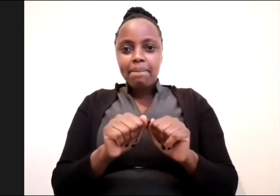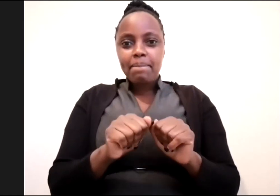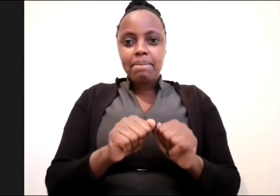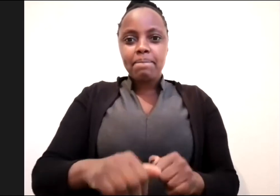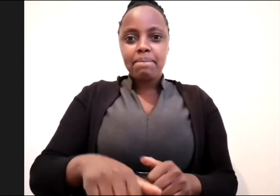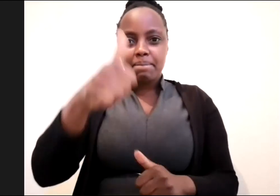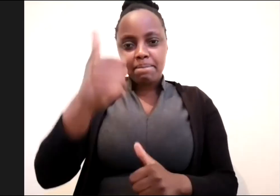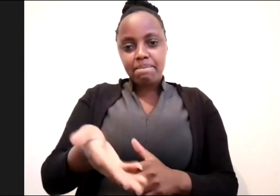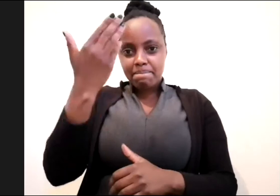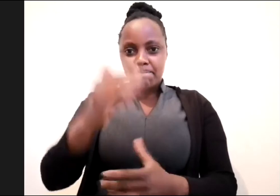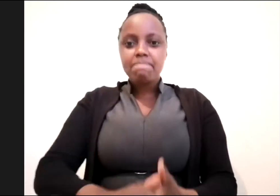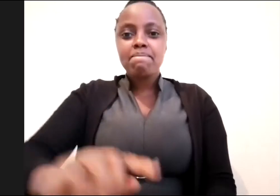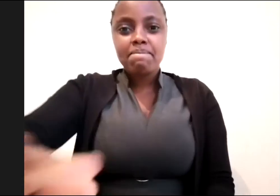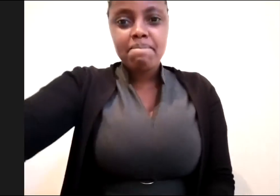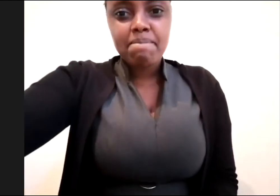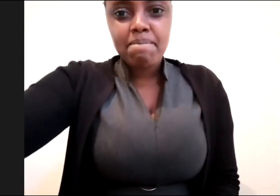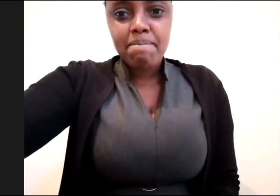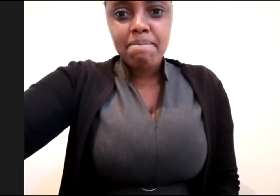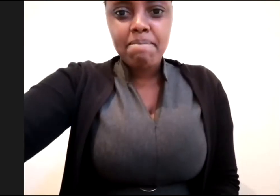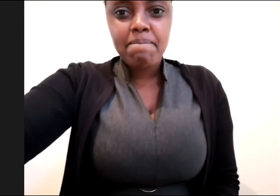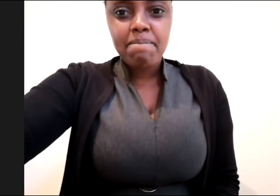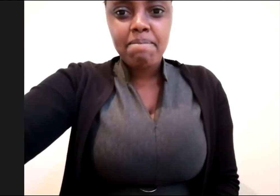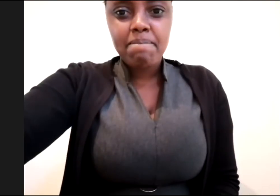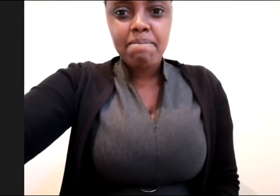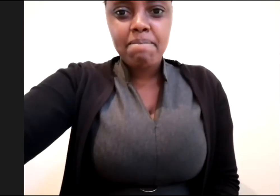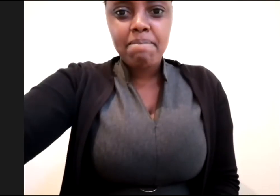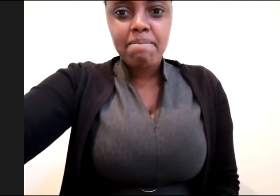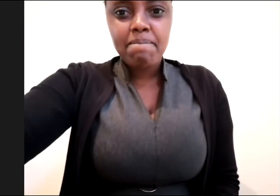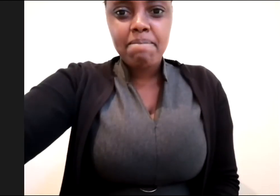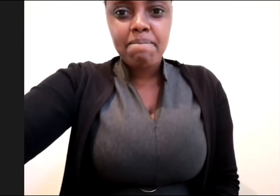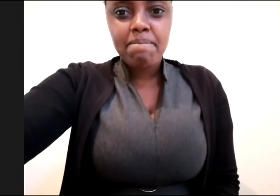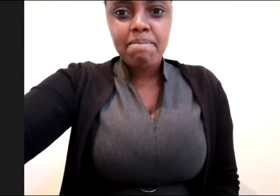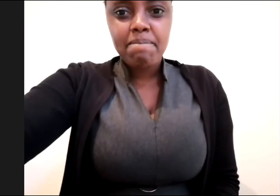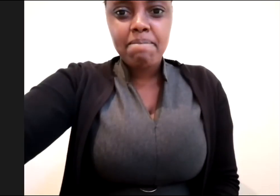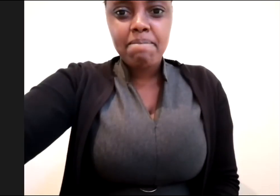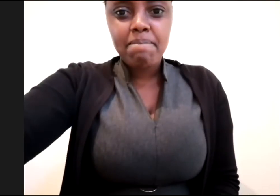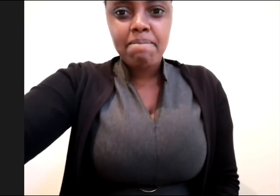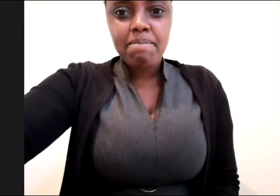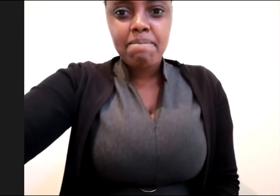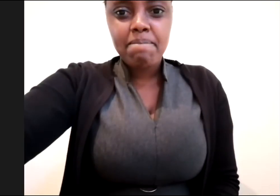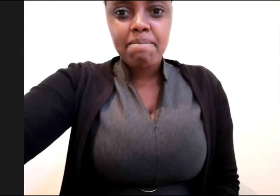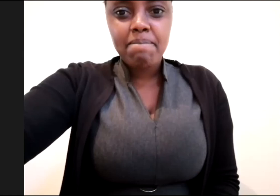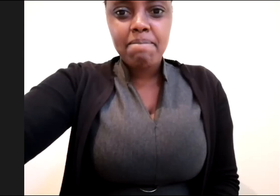what we ask is to limit the group to 2000, which as was rightly pointed out